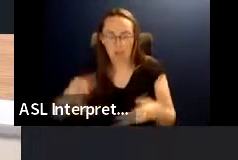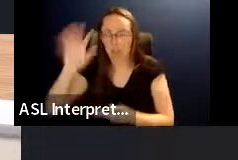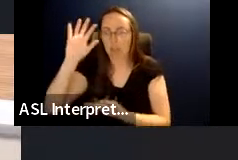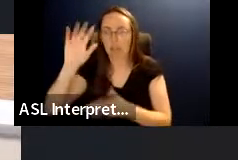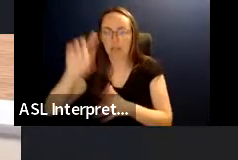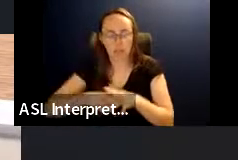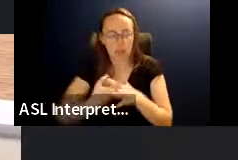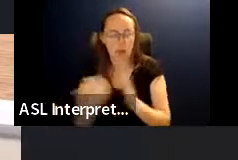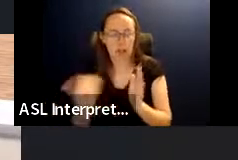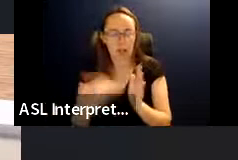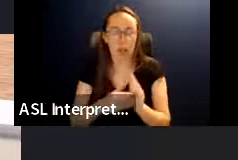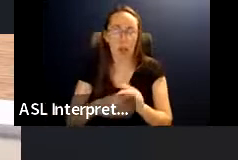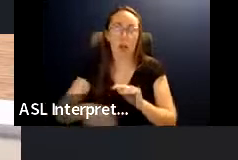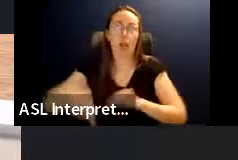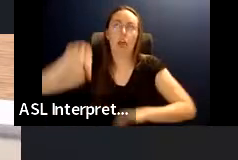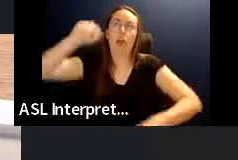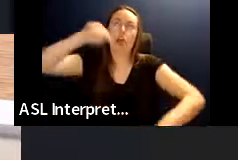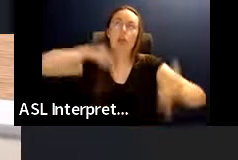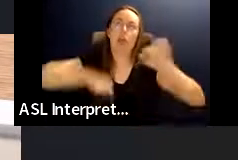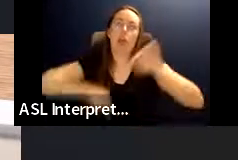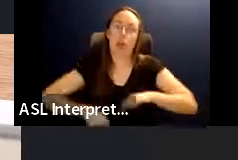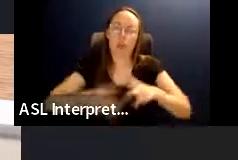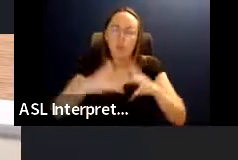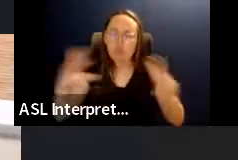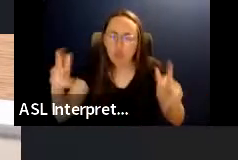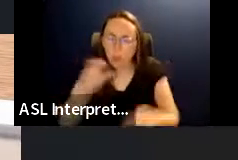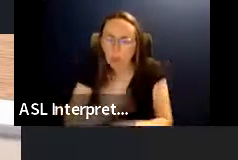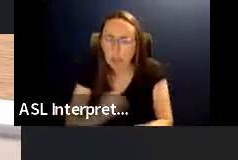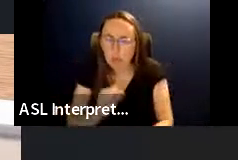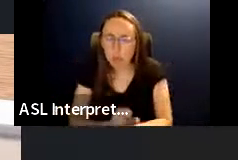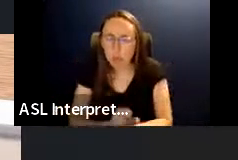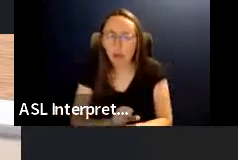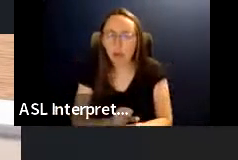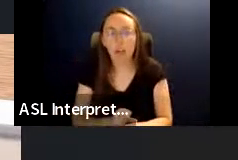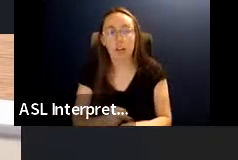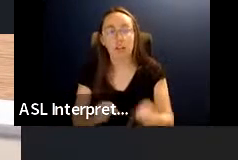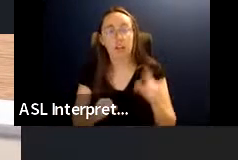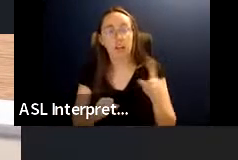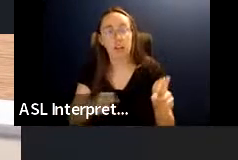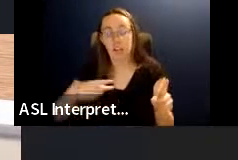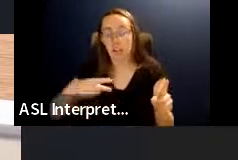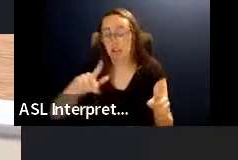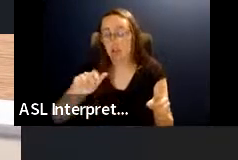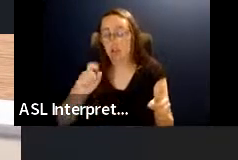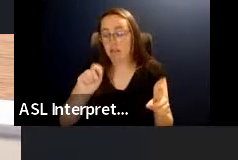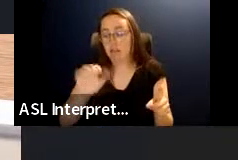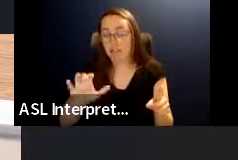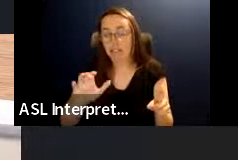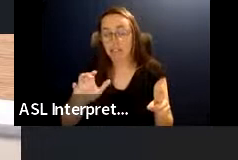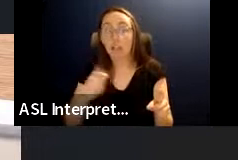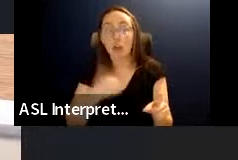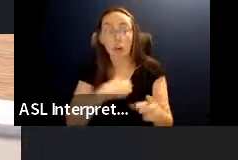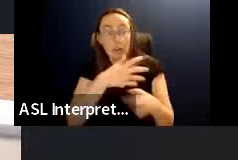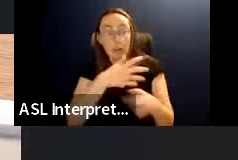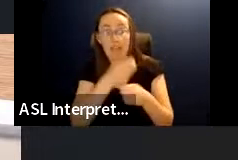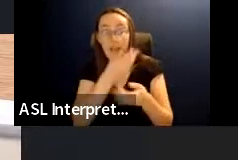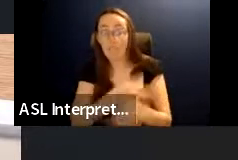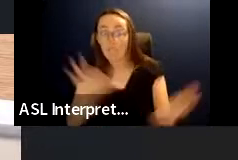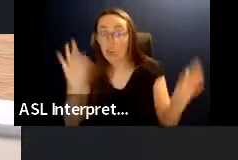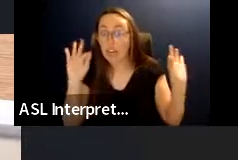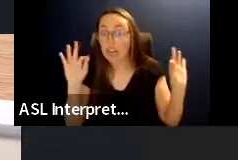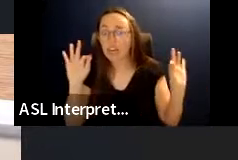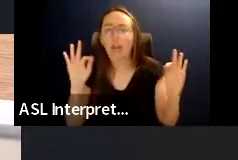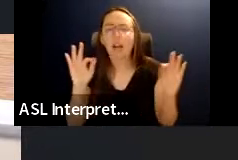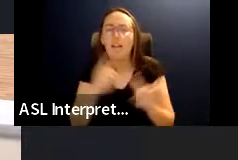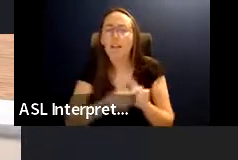What's nice working with corrugated plastic is we get this all free, mainly from elections. 50% of our corrugated